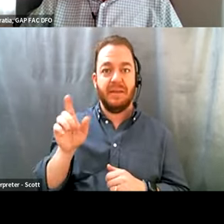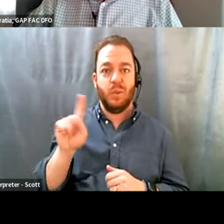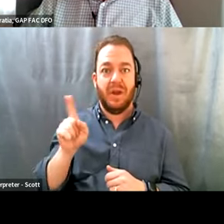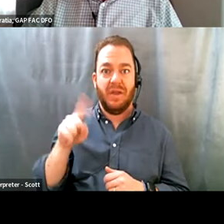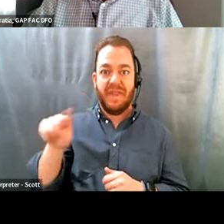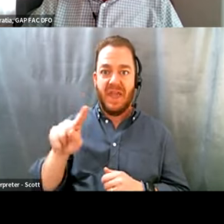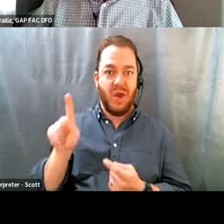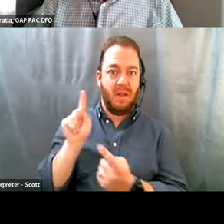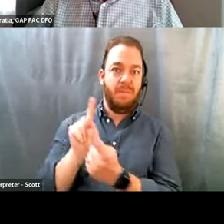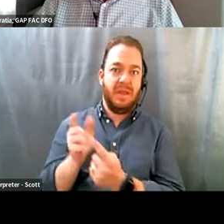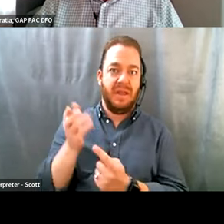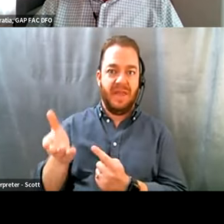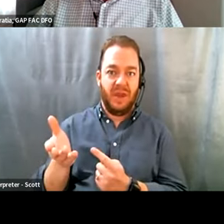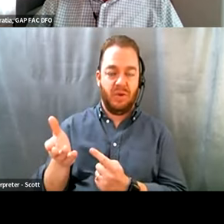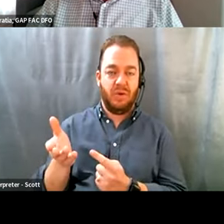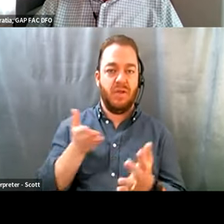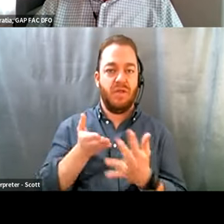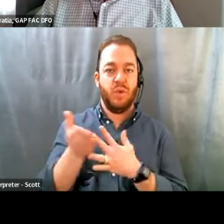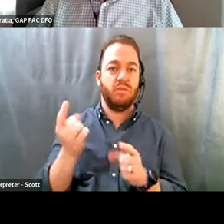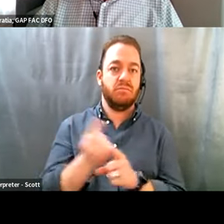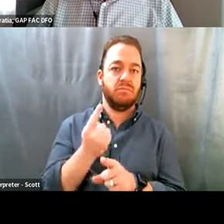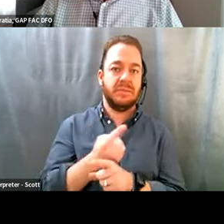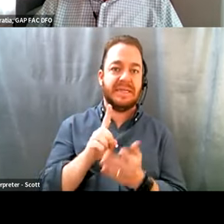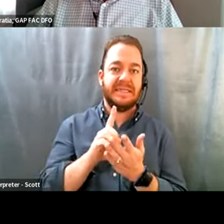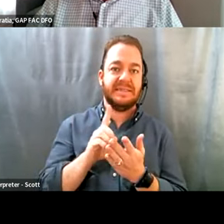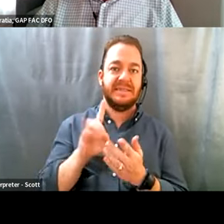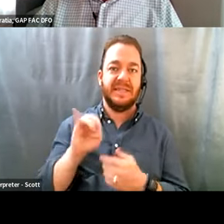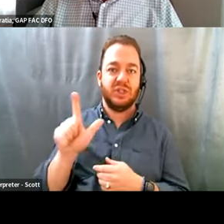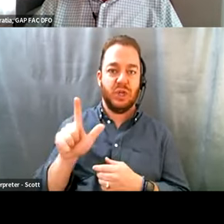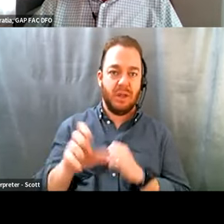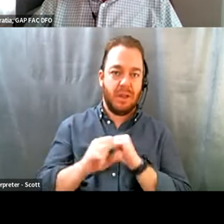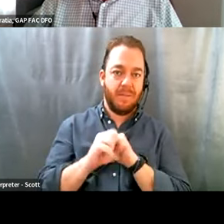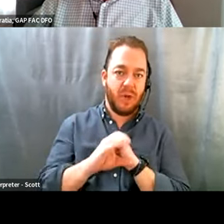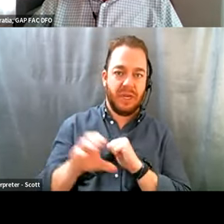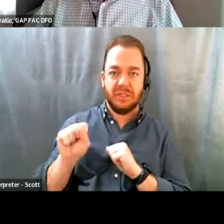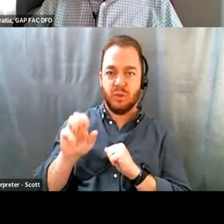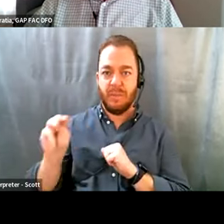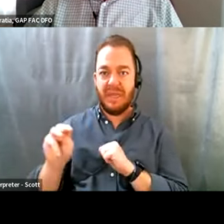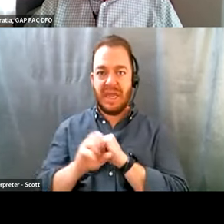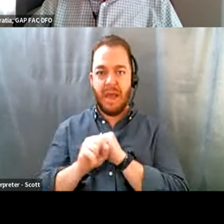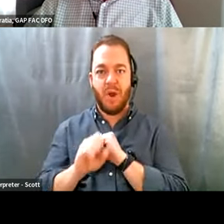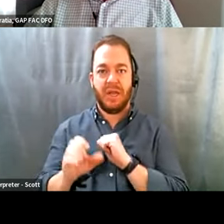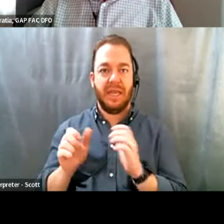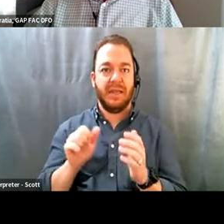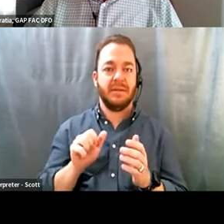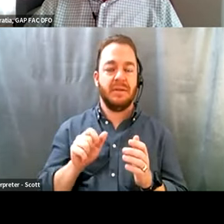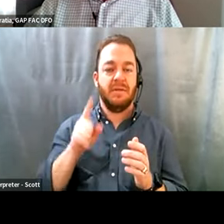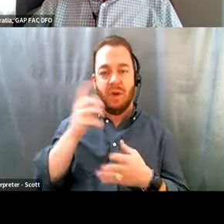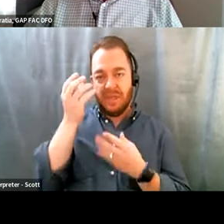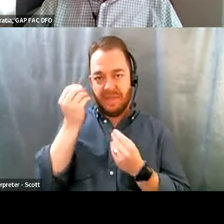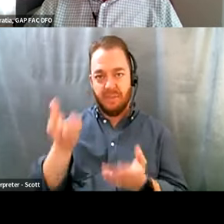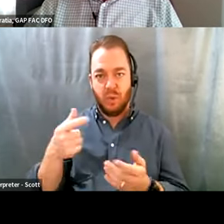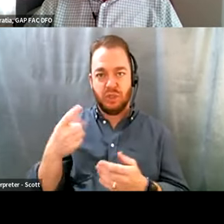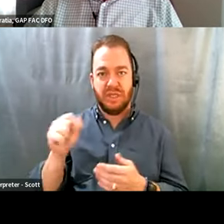you know, whether that's via just your traditional digital marketing, social media marketing, campaigns to simply let them know